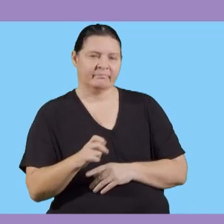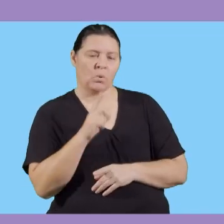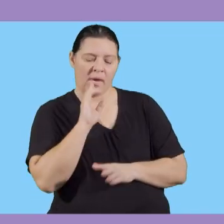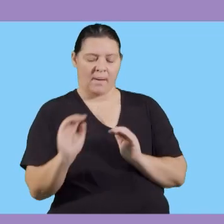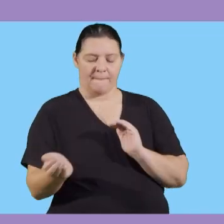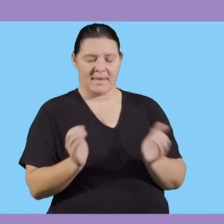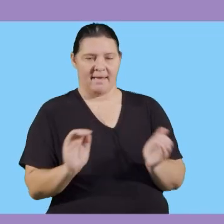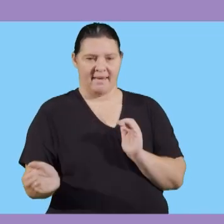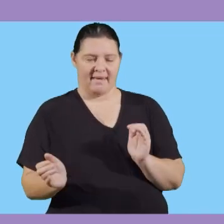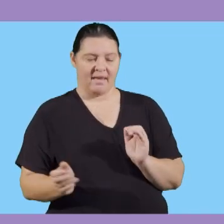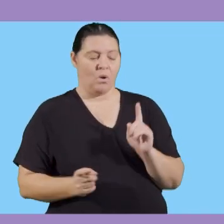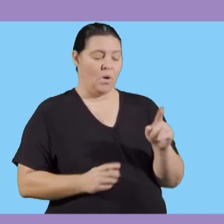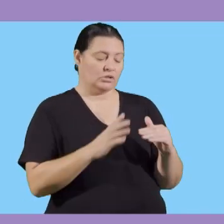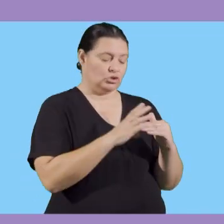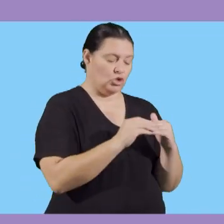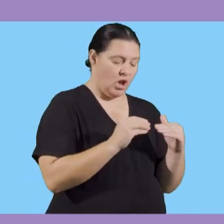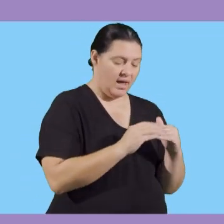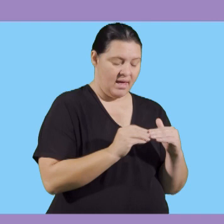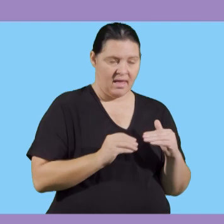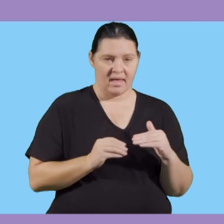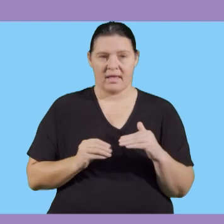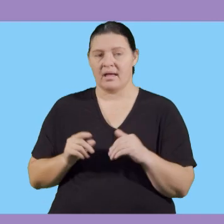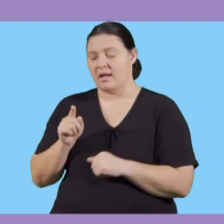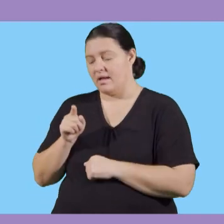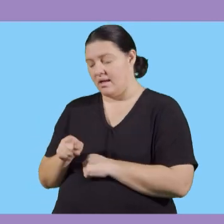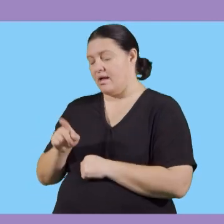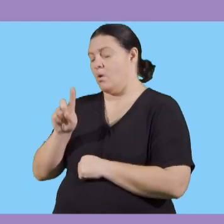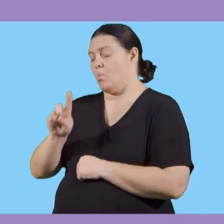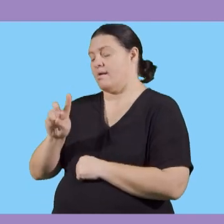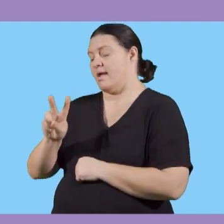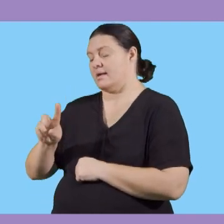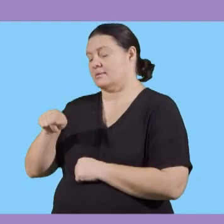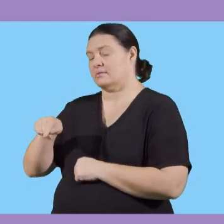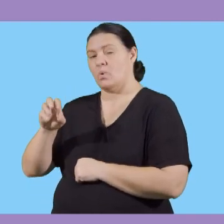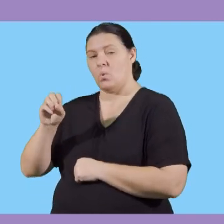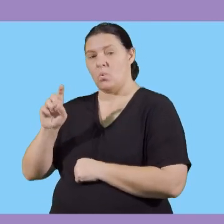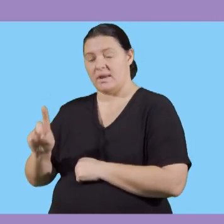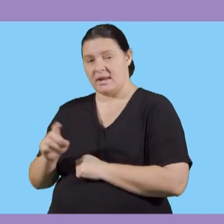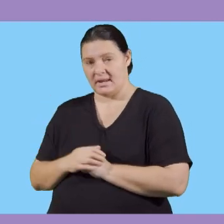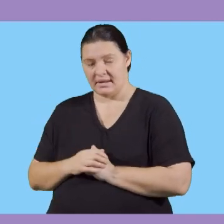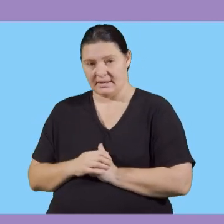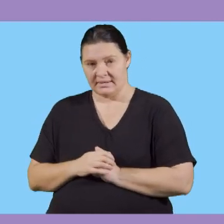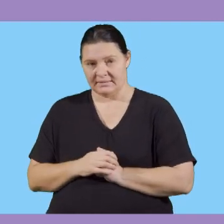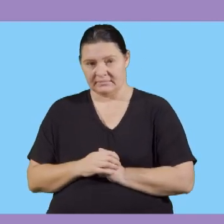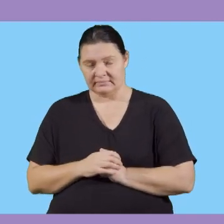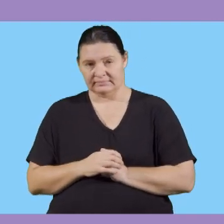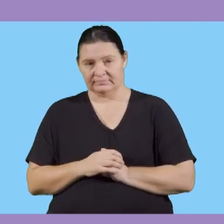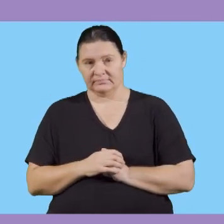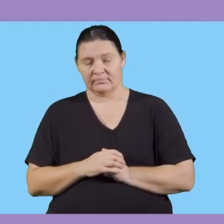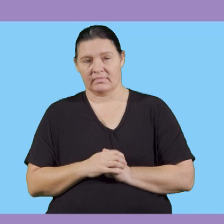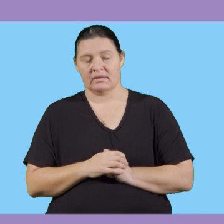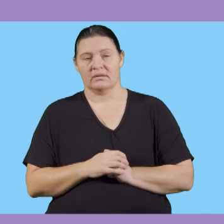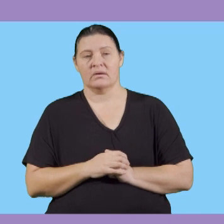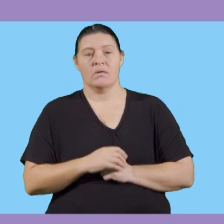are comparing $1 with 18 rands and 1